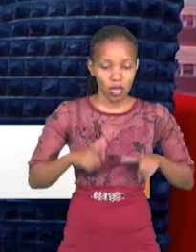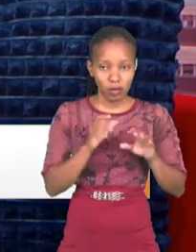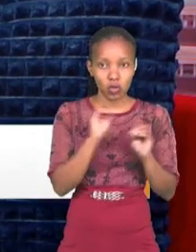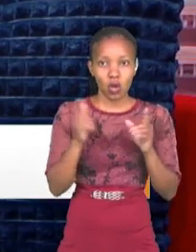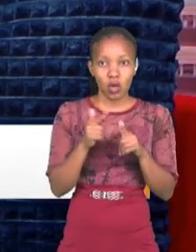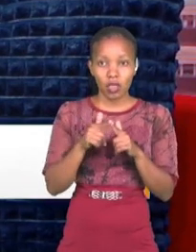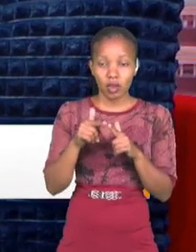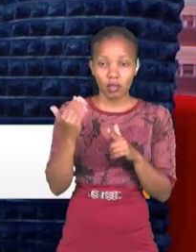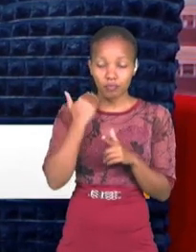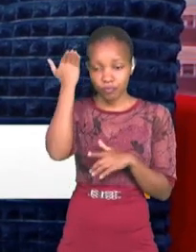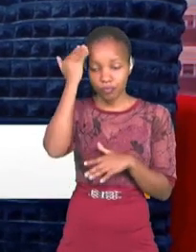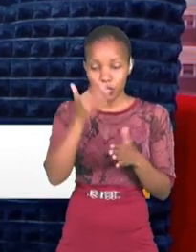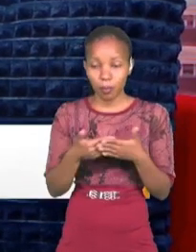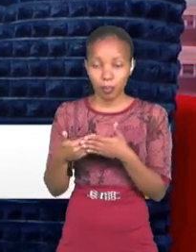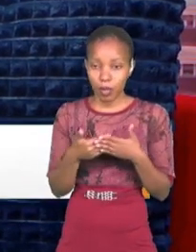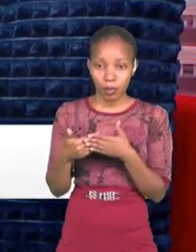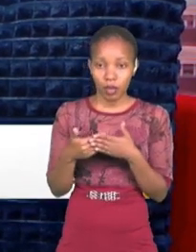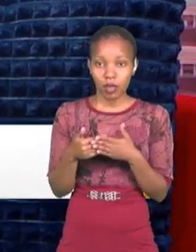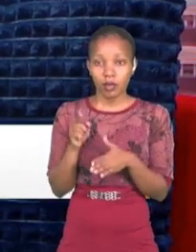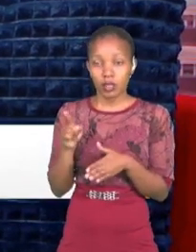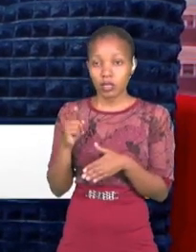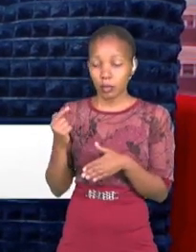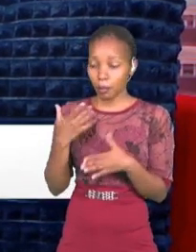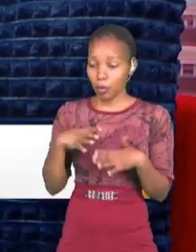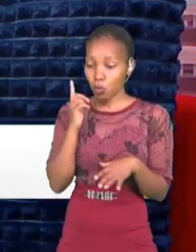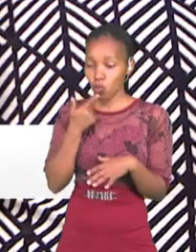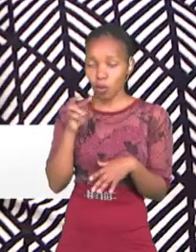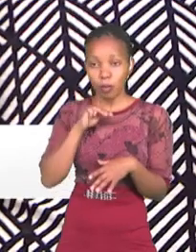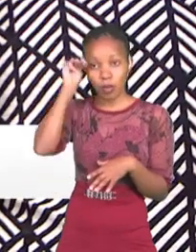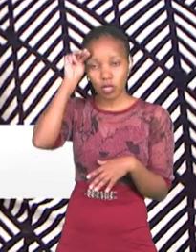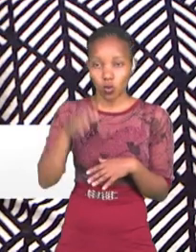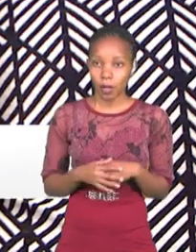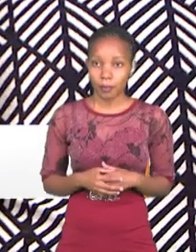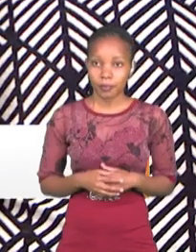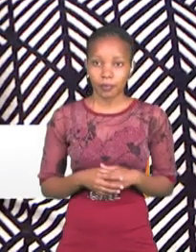causes stress to babies and adolescent age groups. Sure. Now look at